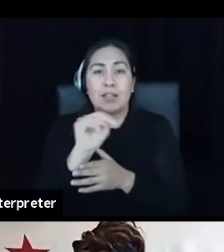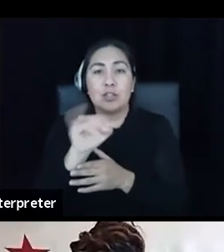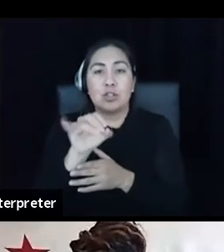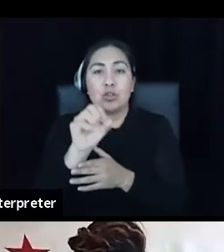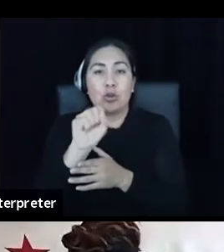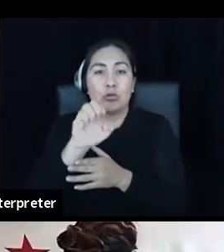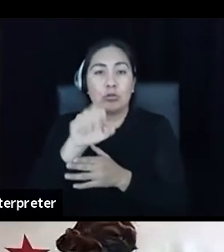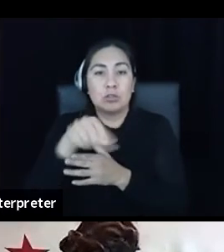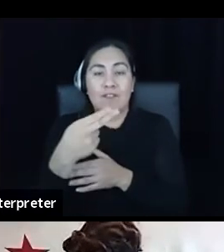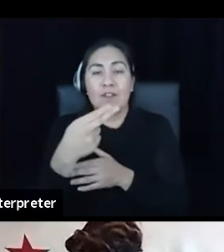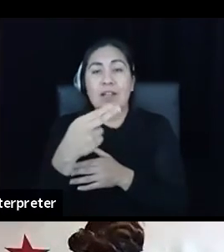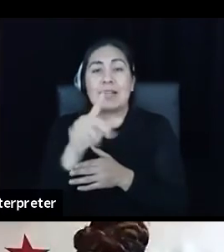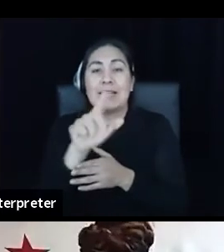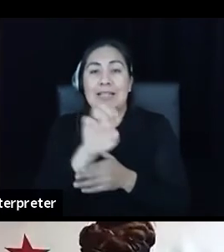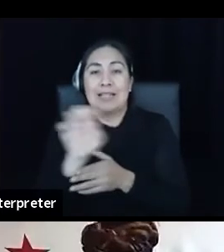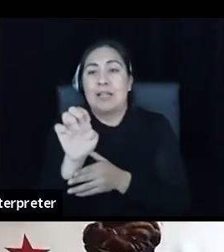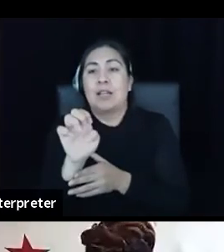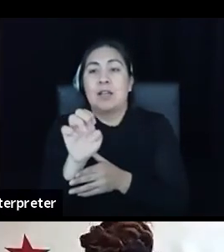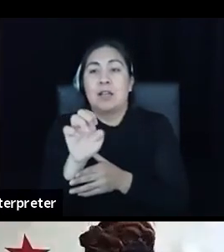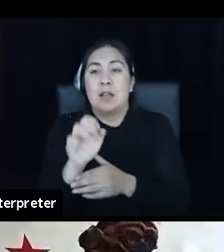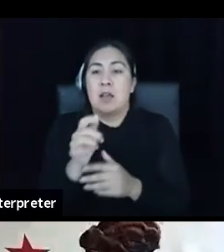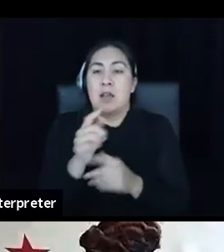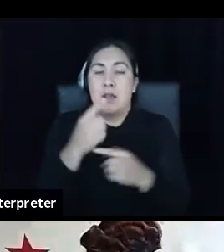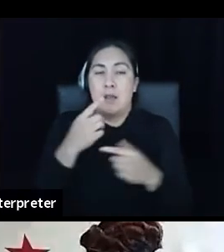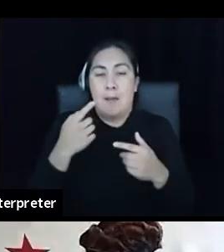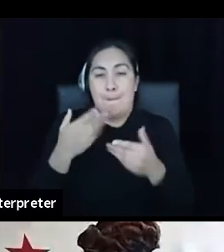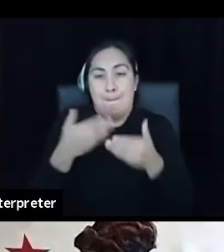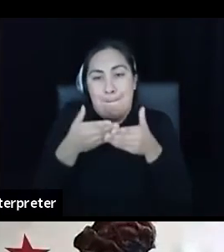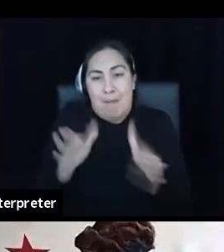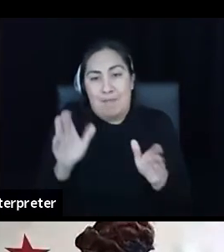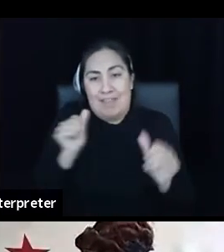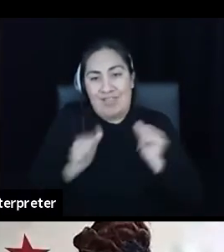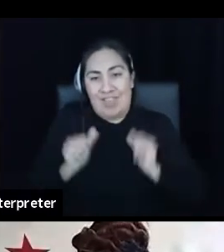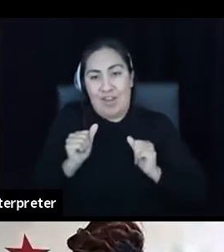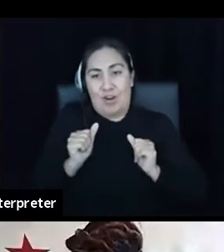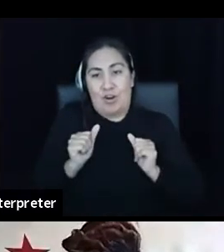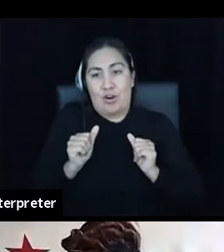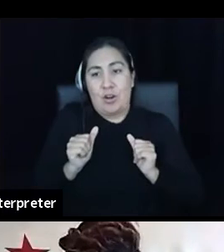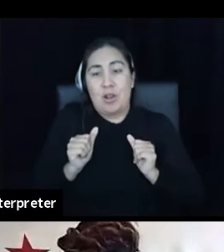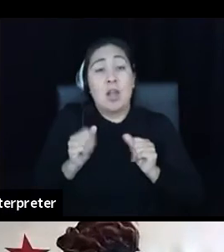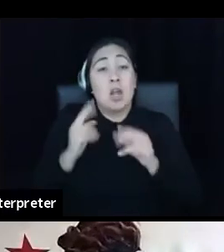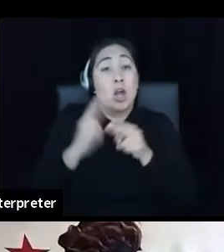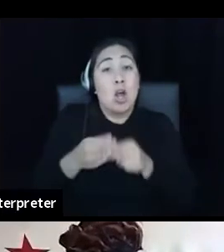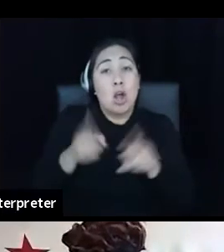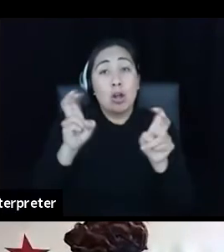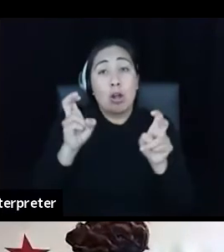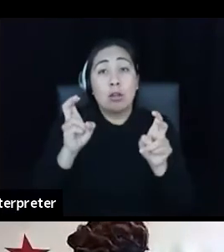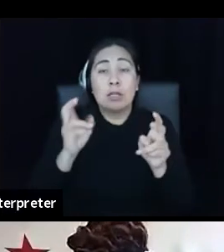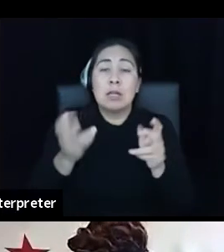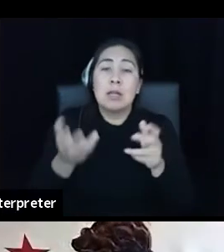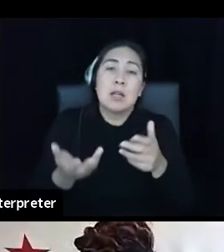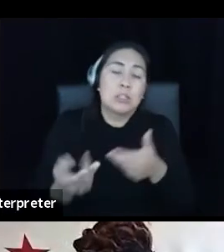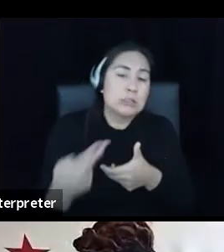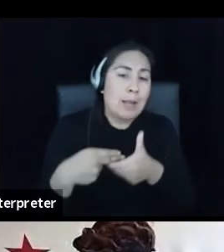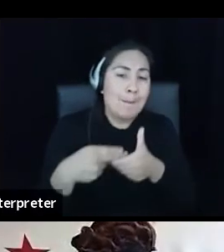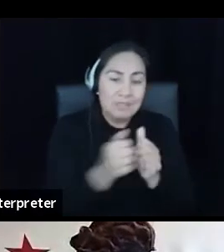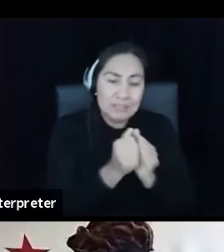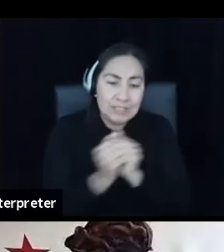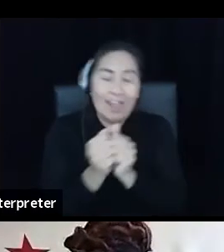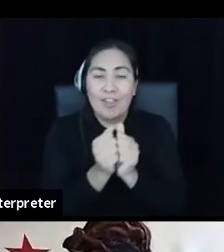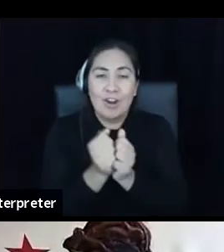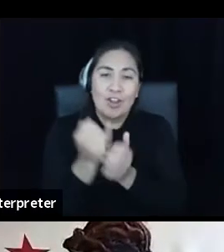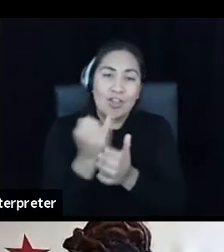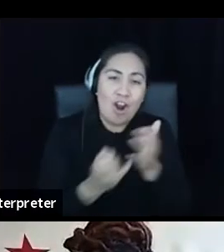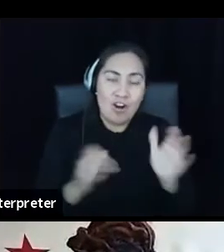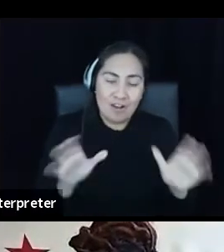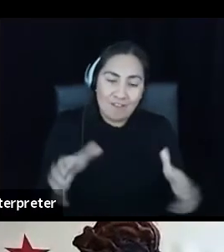some other brilliant contributors called Come Together, The Art of Gathering in a Time of Crisis,